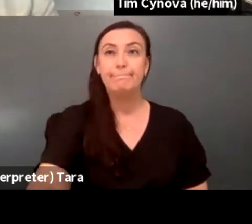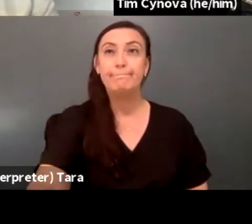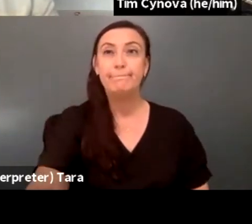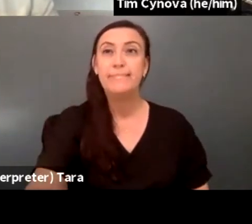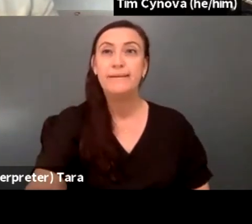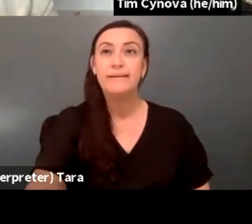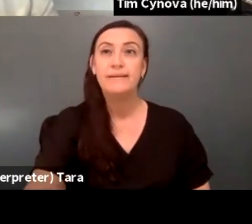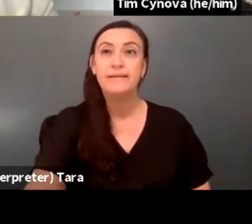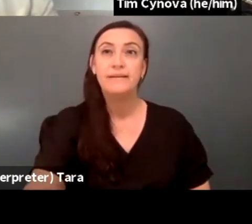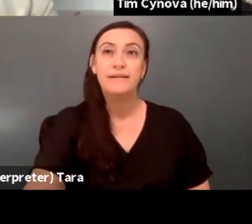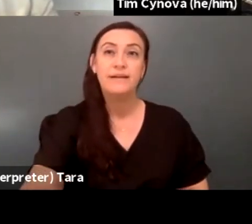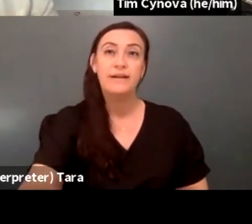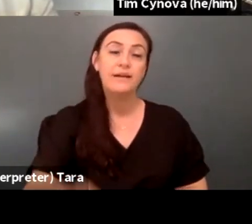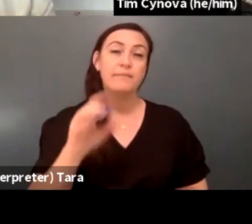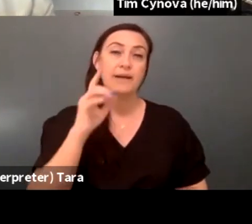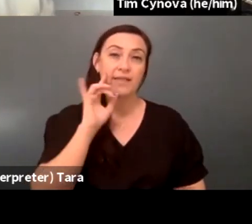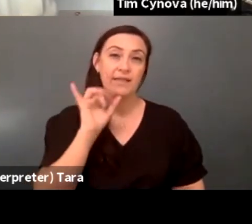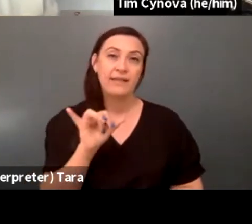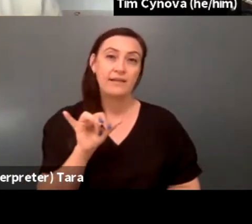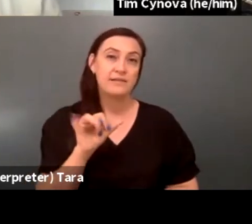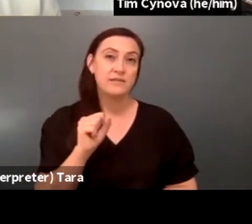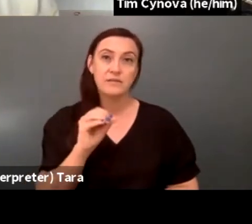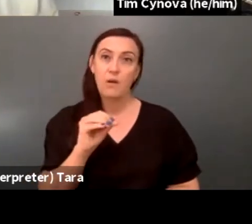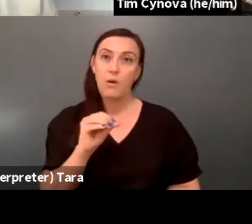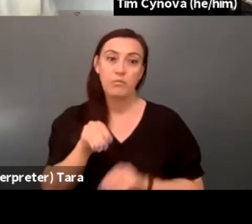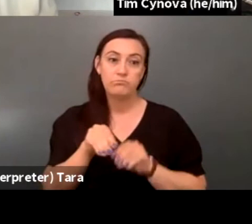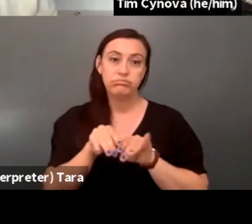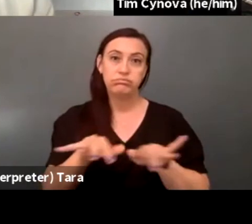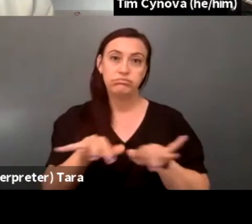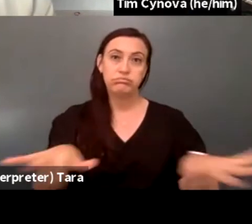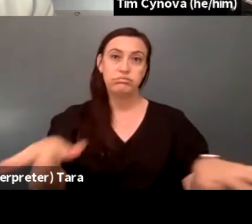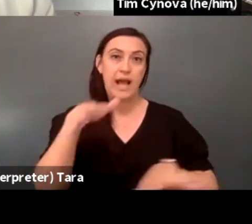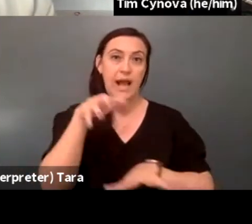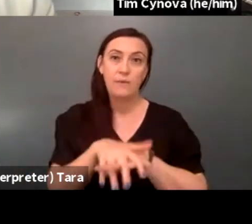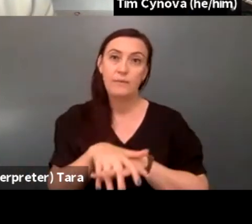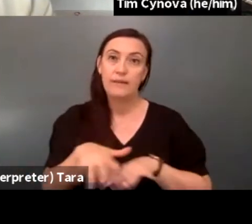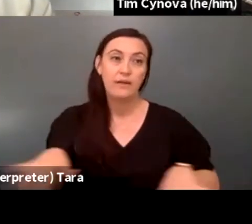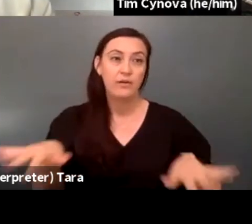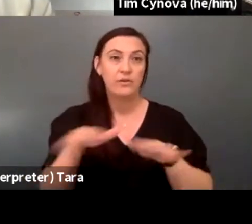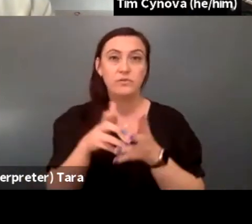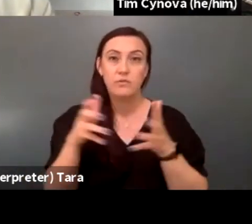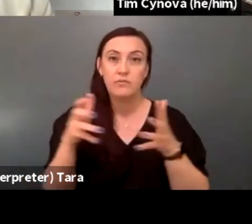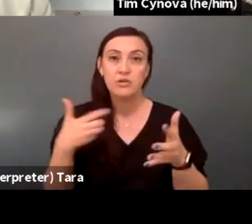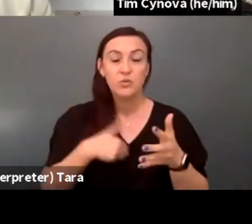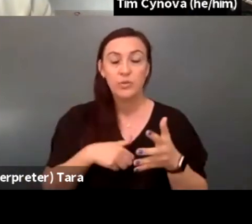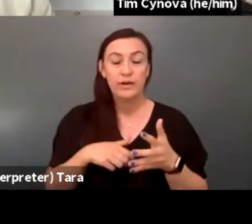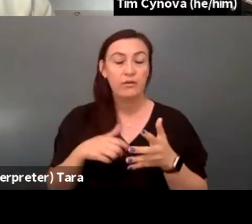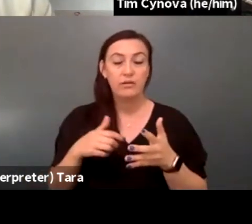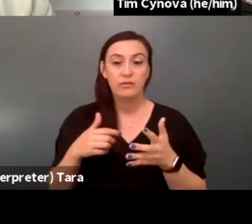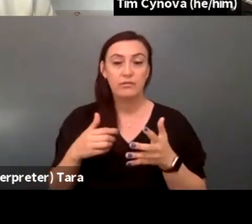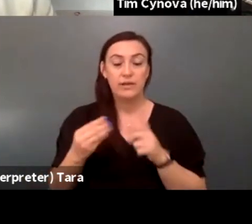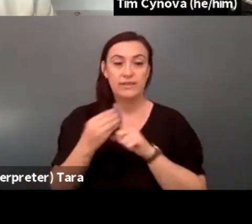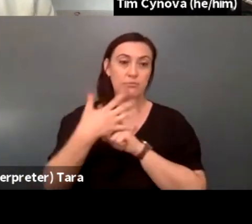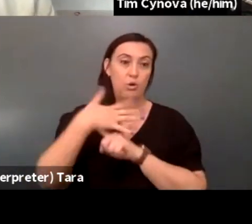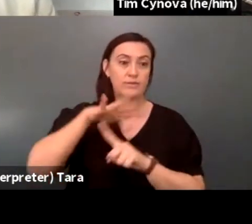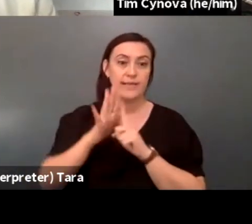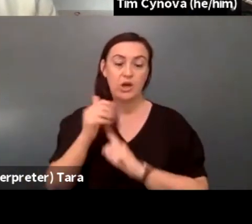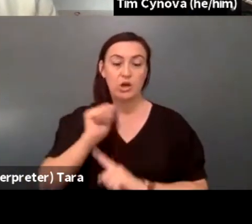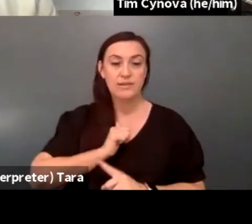that I think is so prevalent. We're exposing ourselves to these environments,